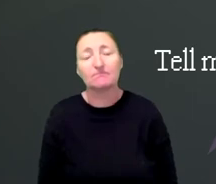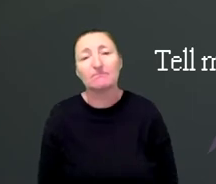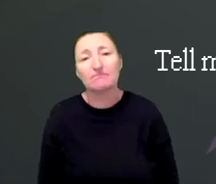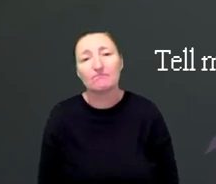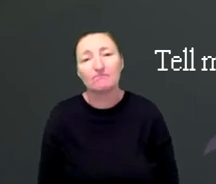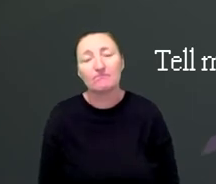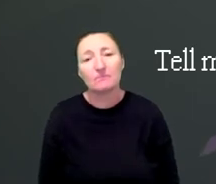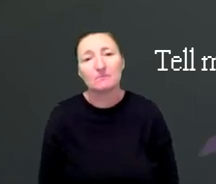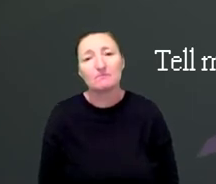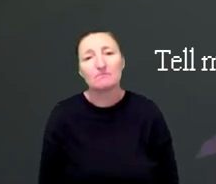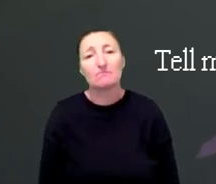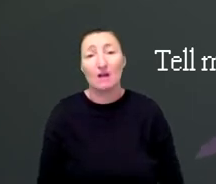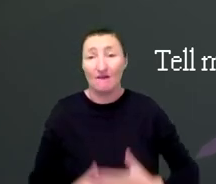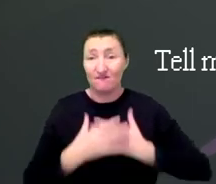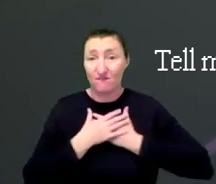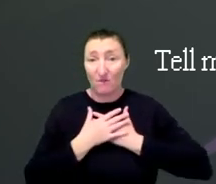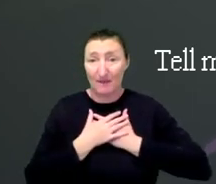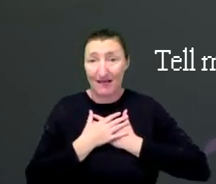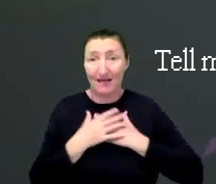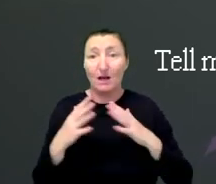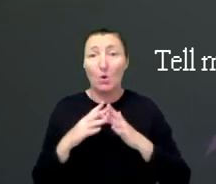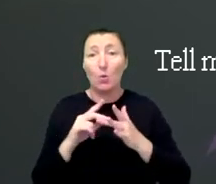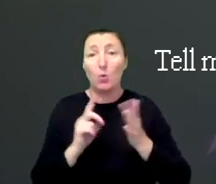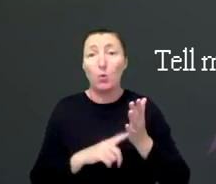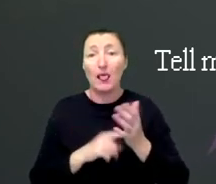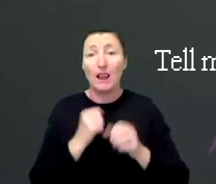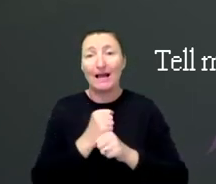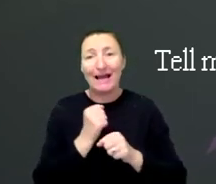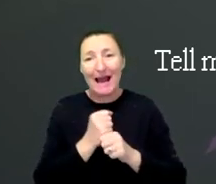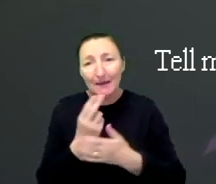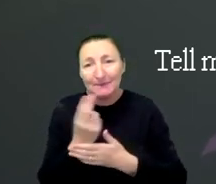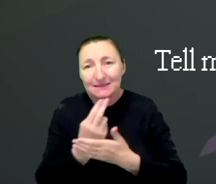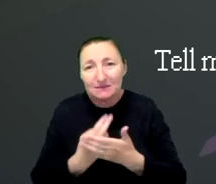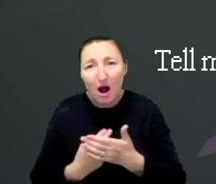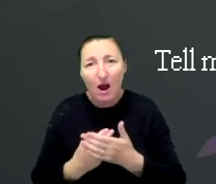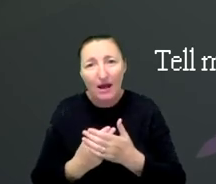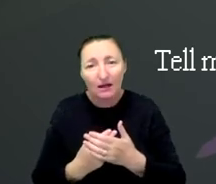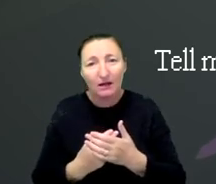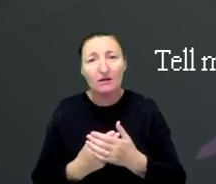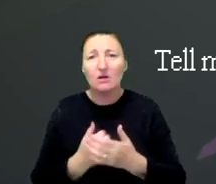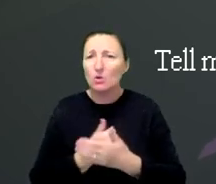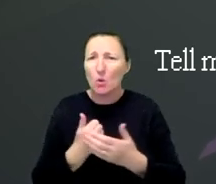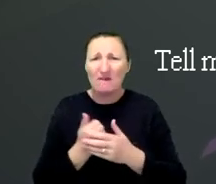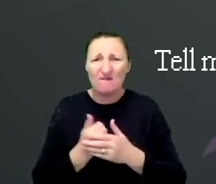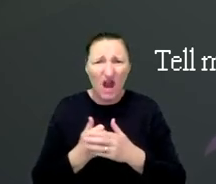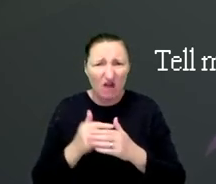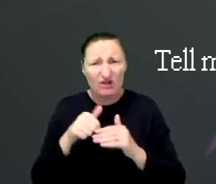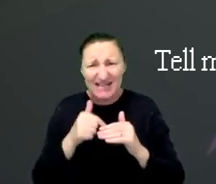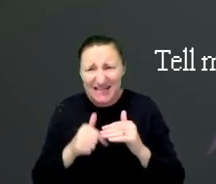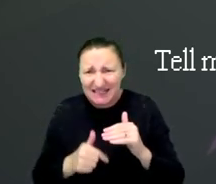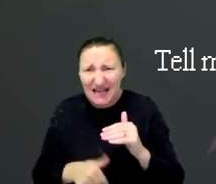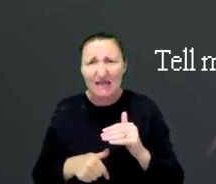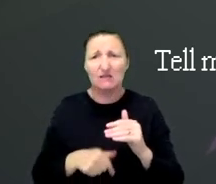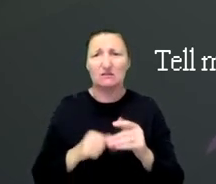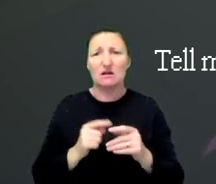from a game design perspective, I come from like a really intense like have a game that works very quick